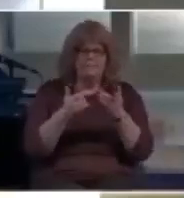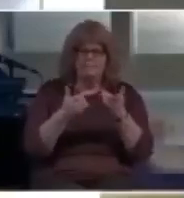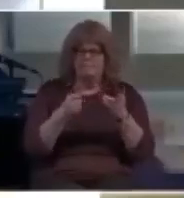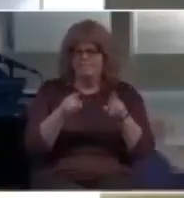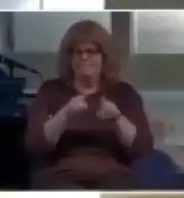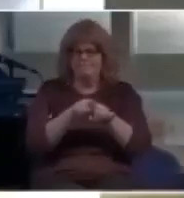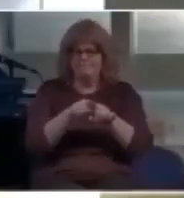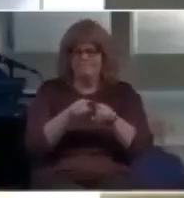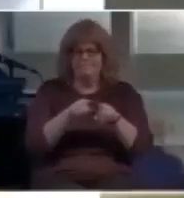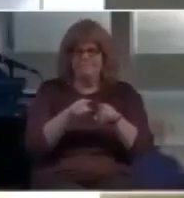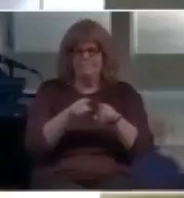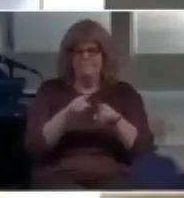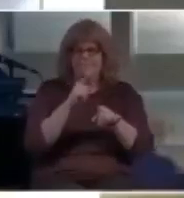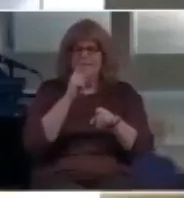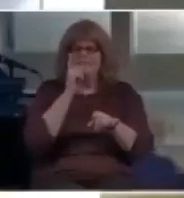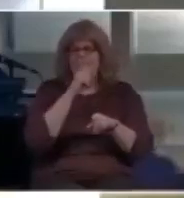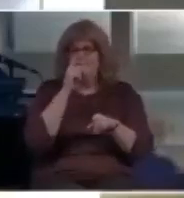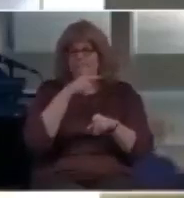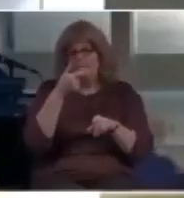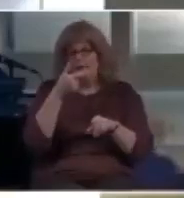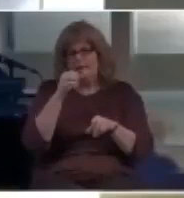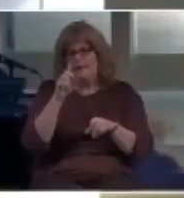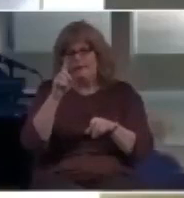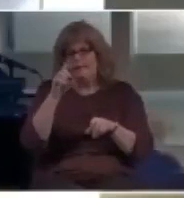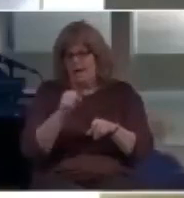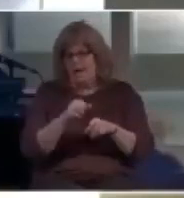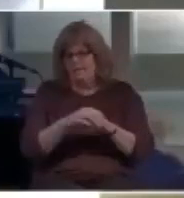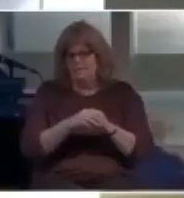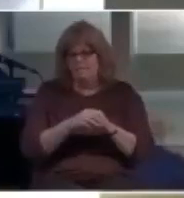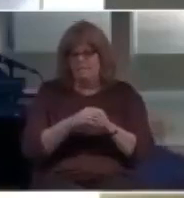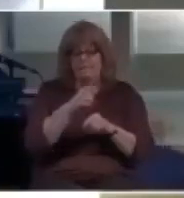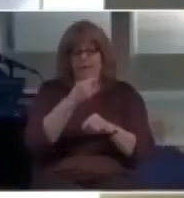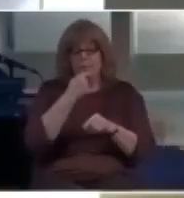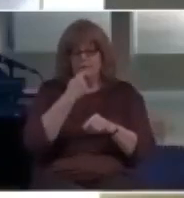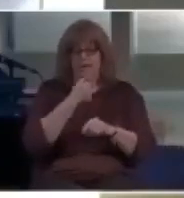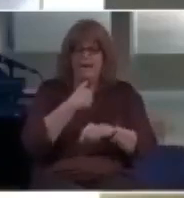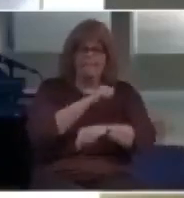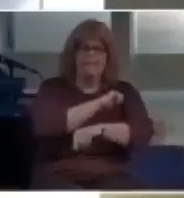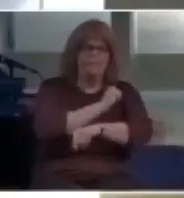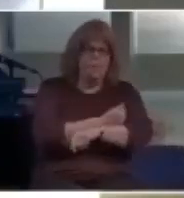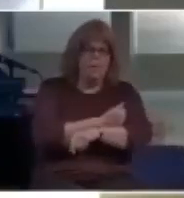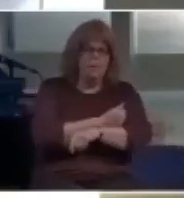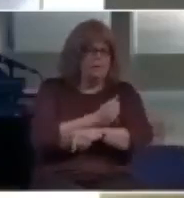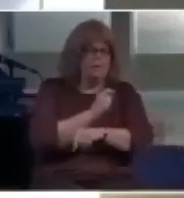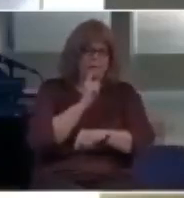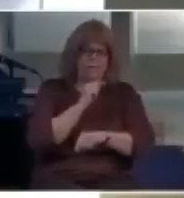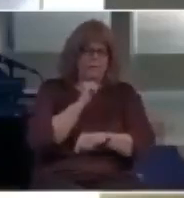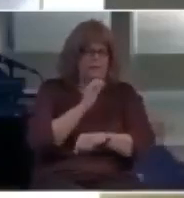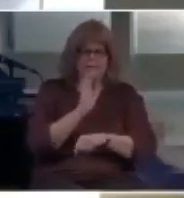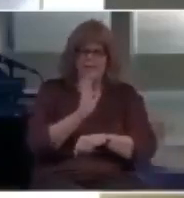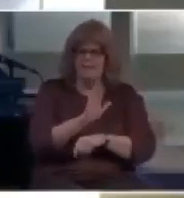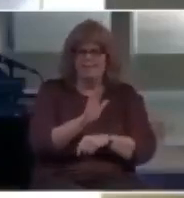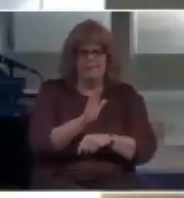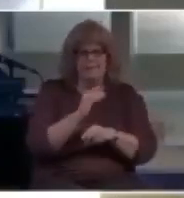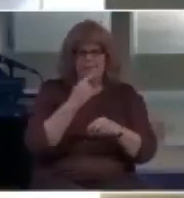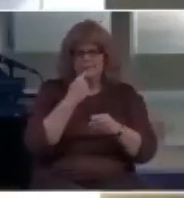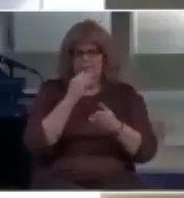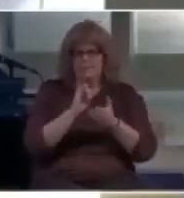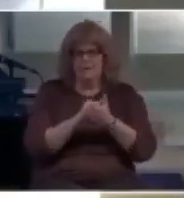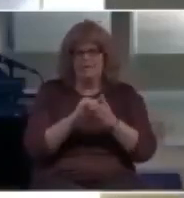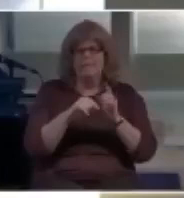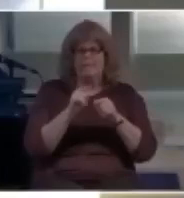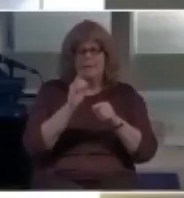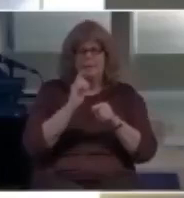as fake gods. They will claim authority that is not theirs to claim, but it